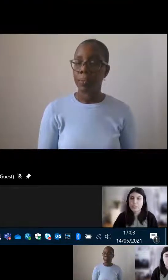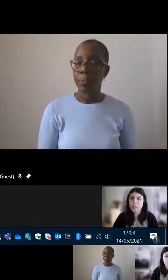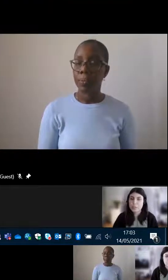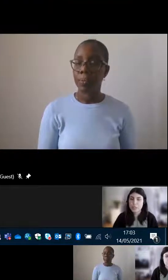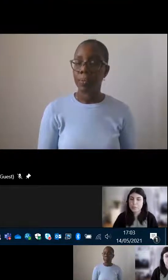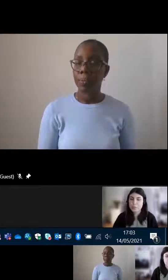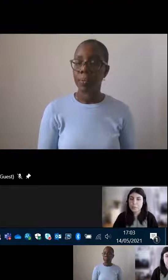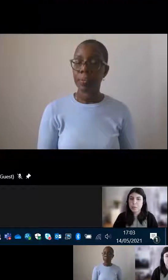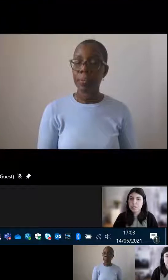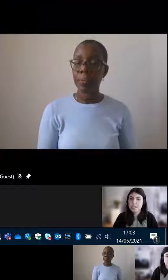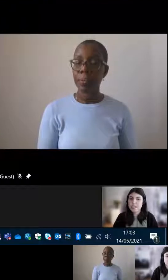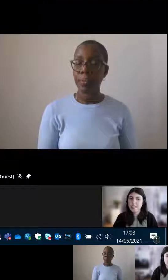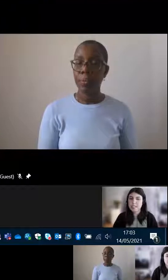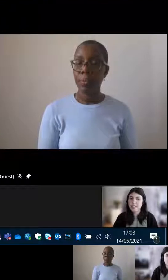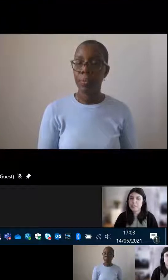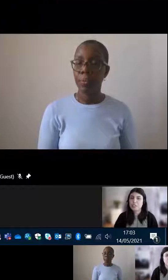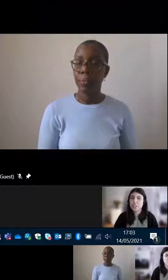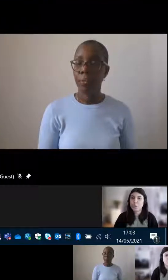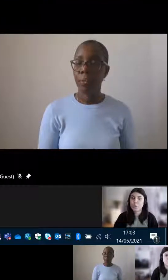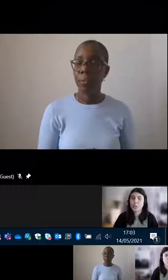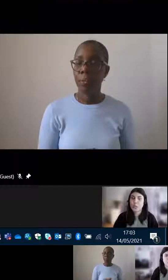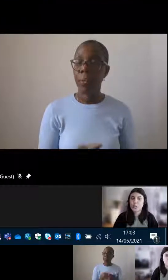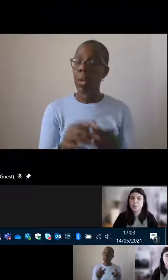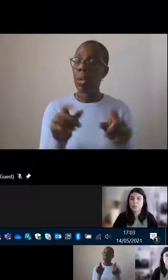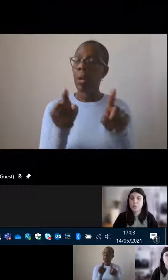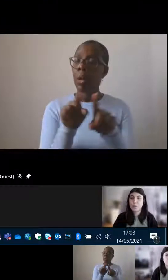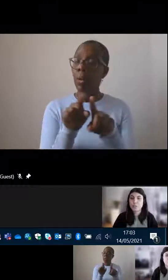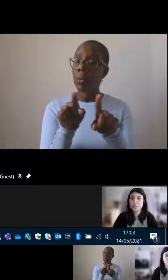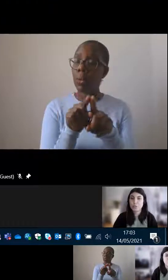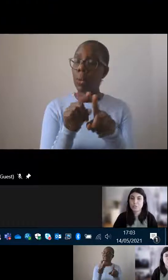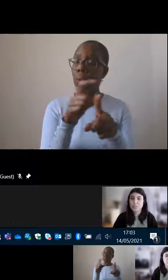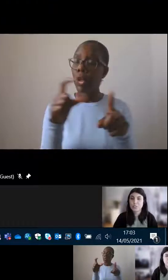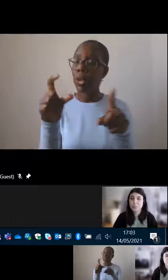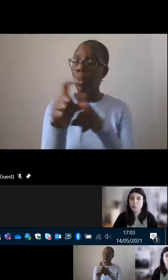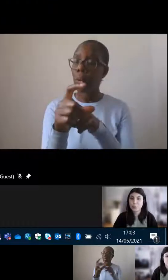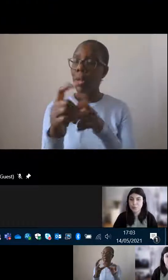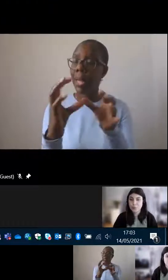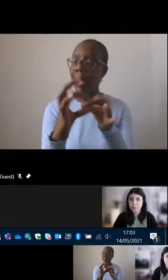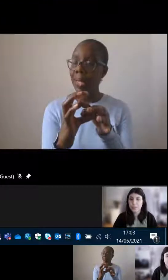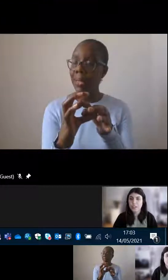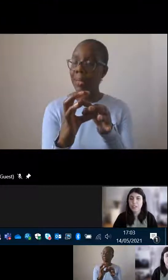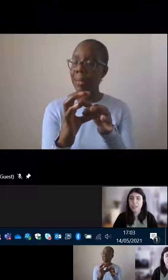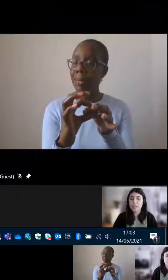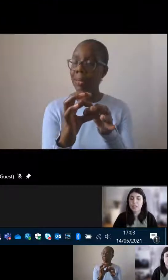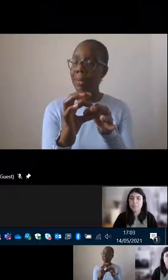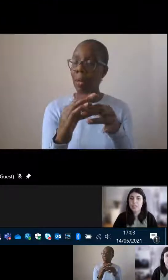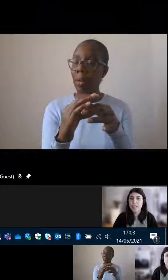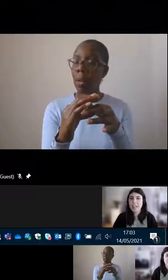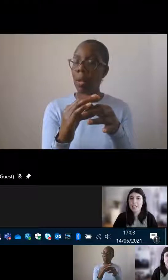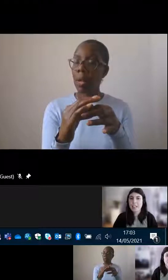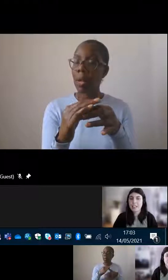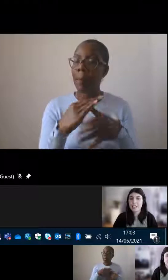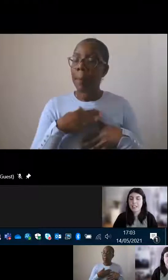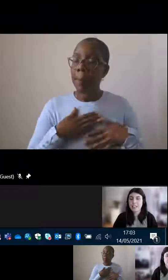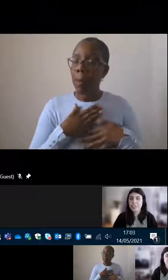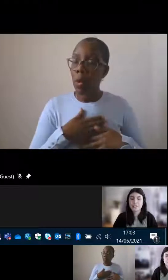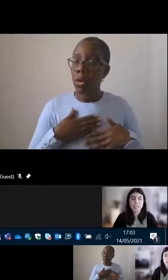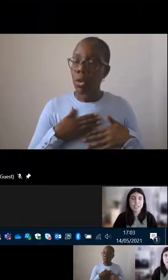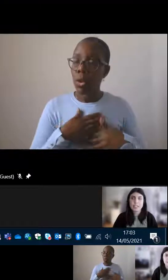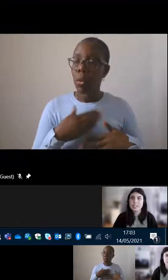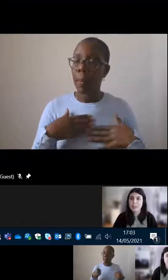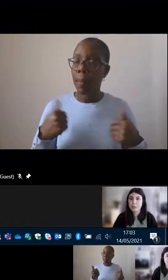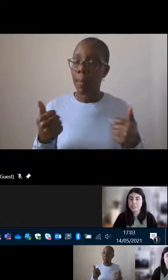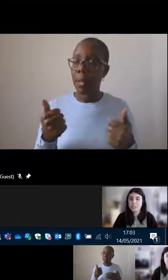There's also community links that do emotional well-being and support. They can,